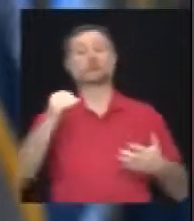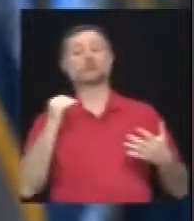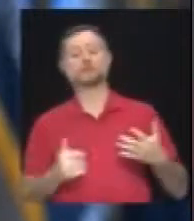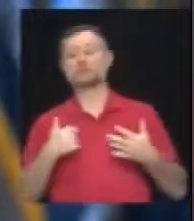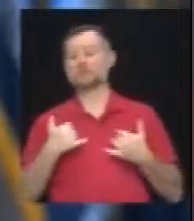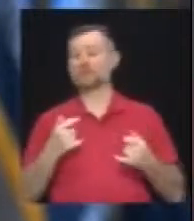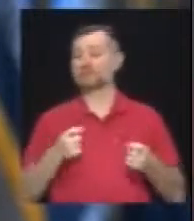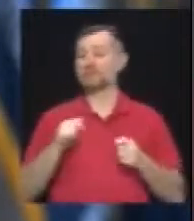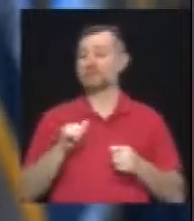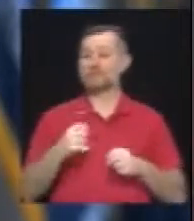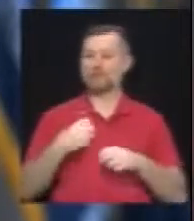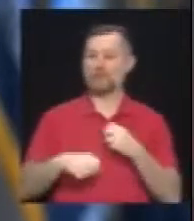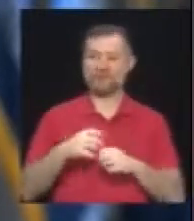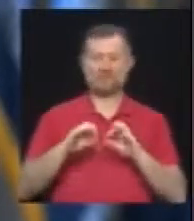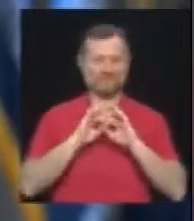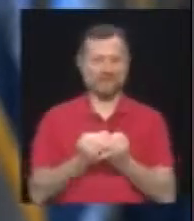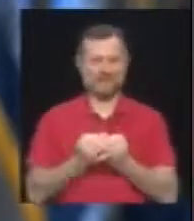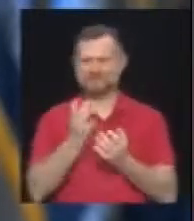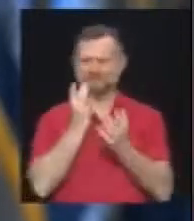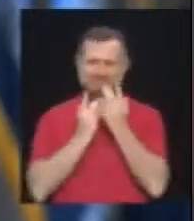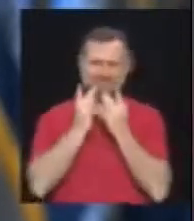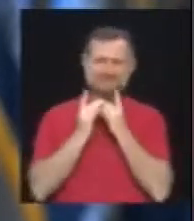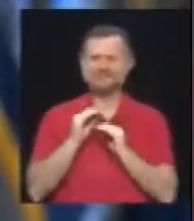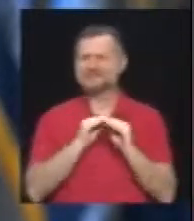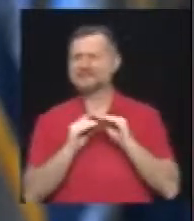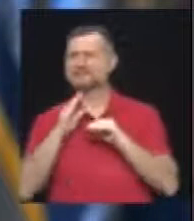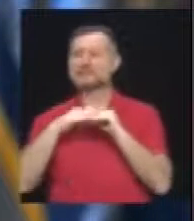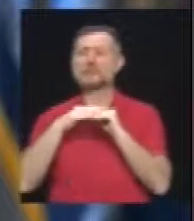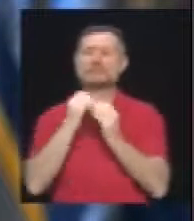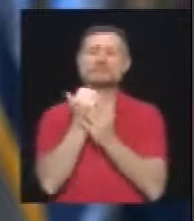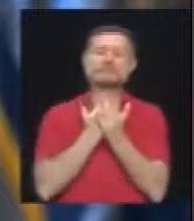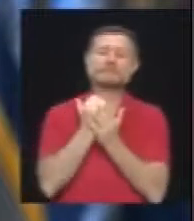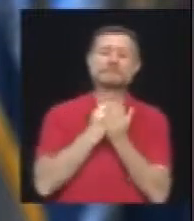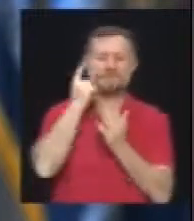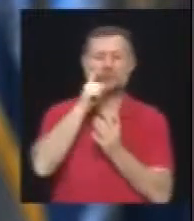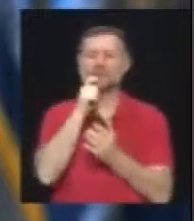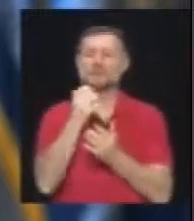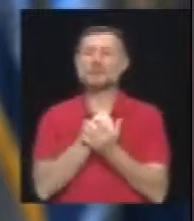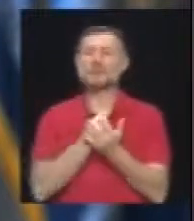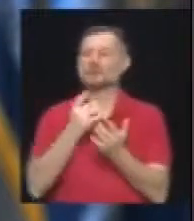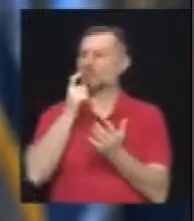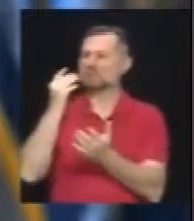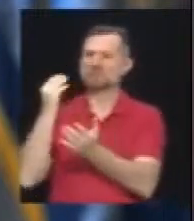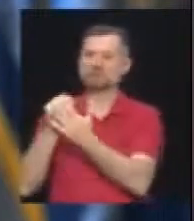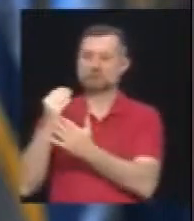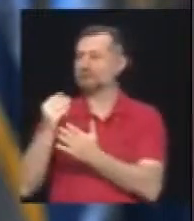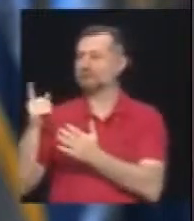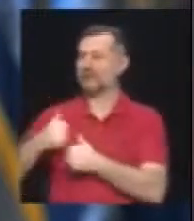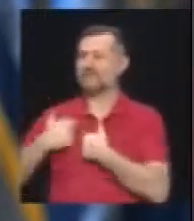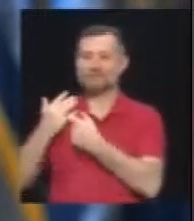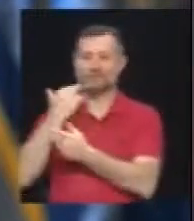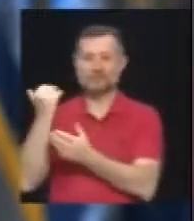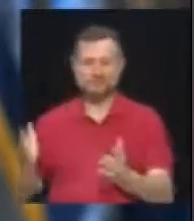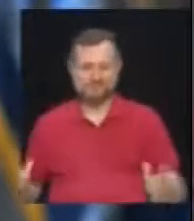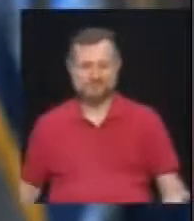the problem of struggling families to raise the minimum wage for millions of New Yorkers so they could have a better life. And you did